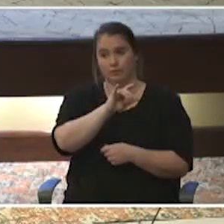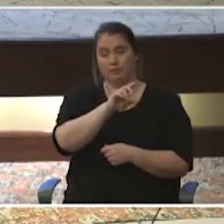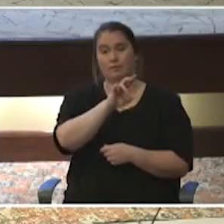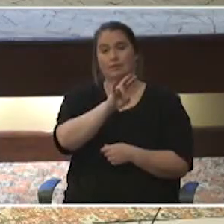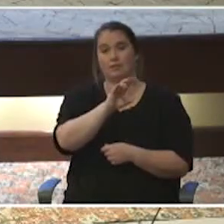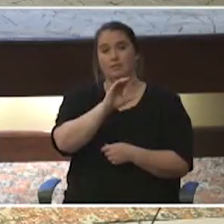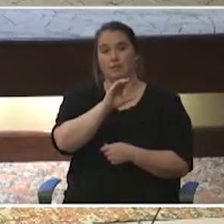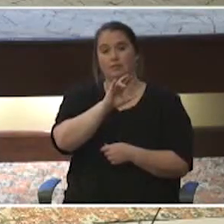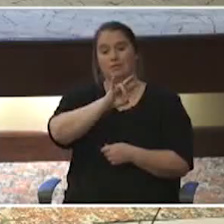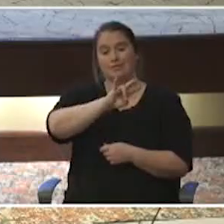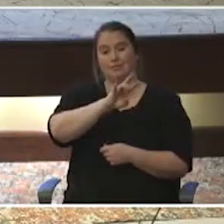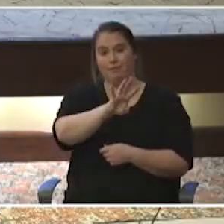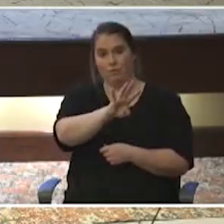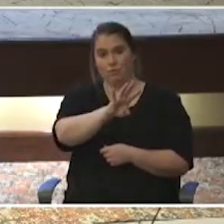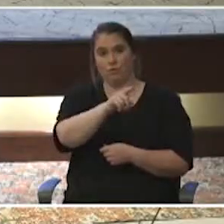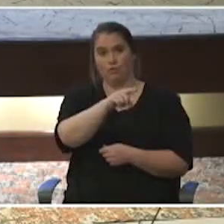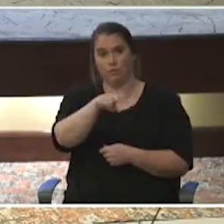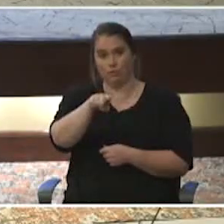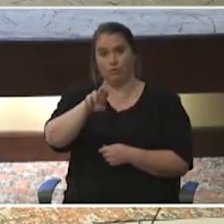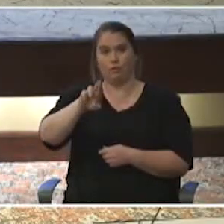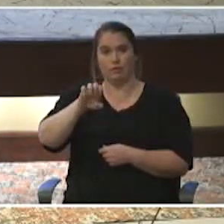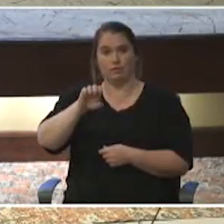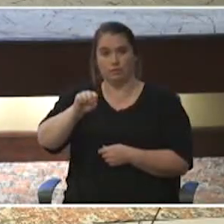2025-774 and resolutions